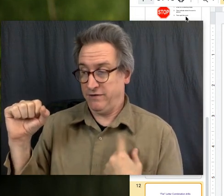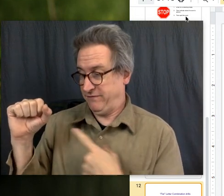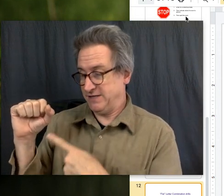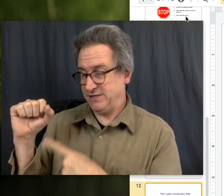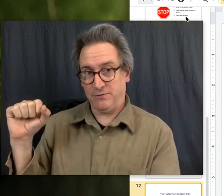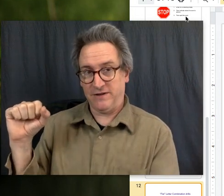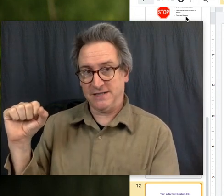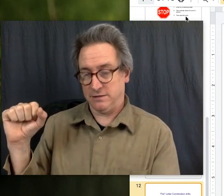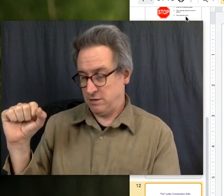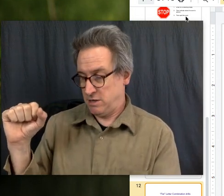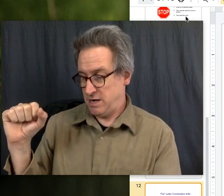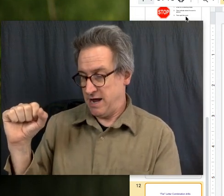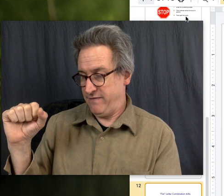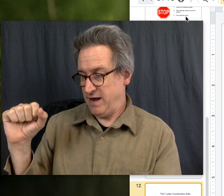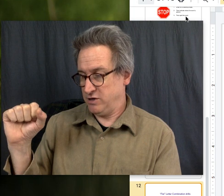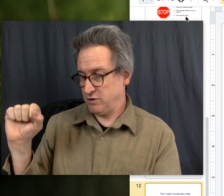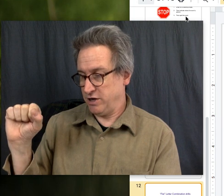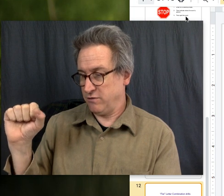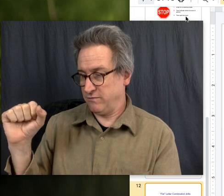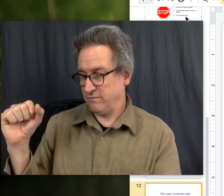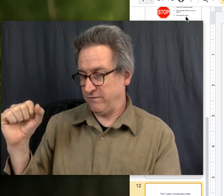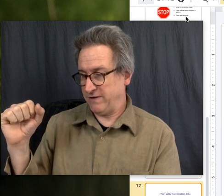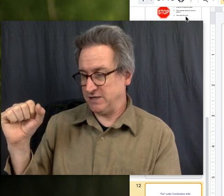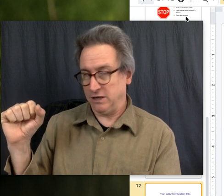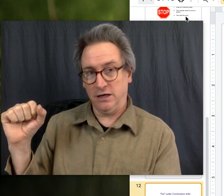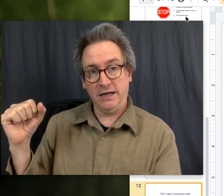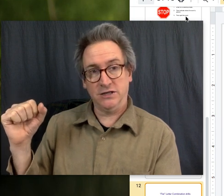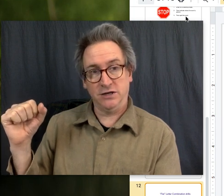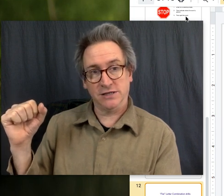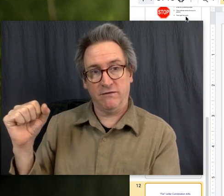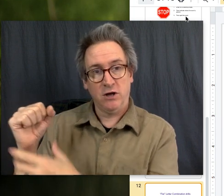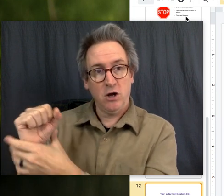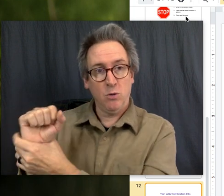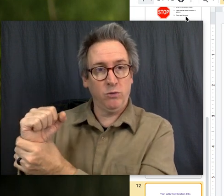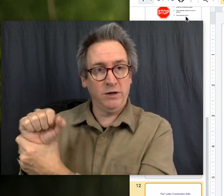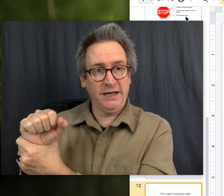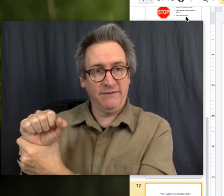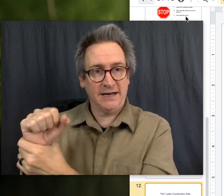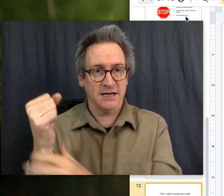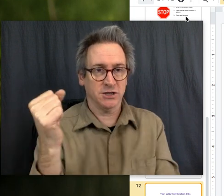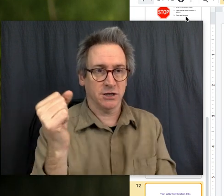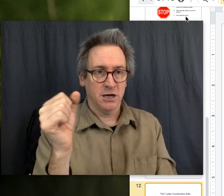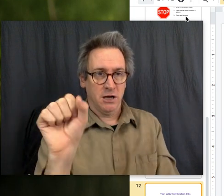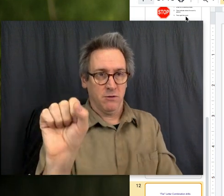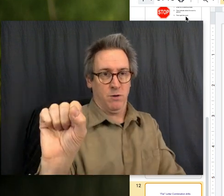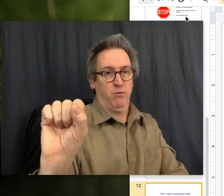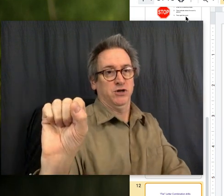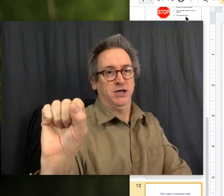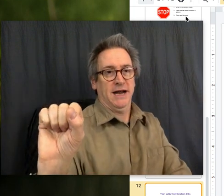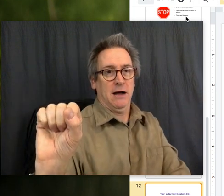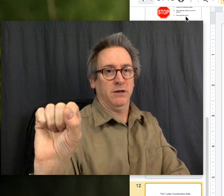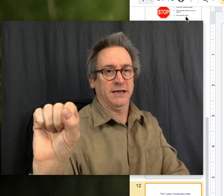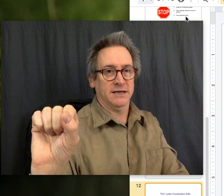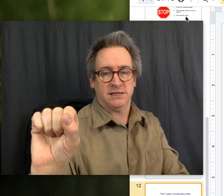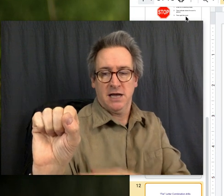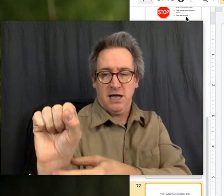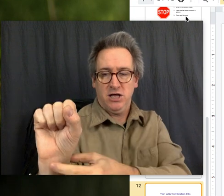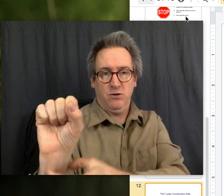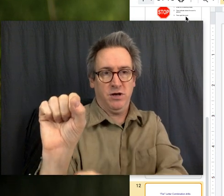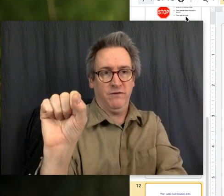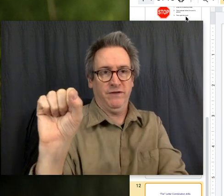to face your fist and then turning your fist a little into yourself will relieve that tension. Or pushing it out like